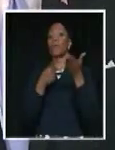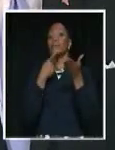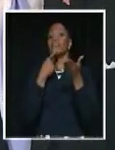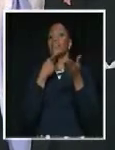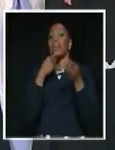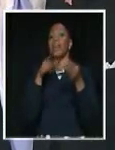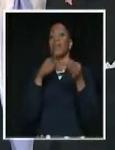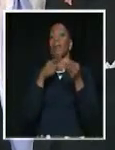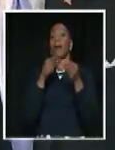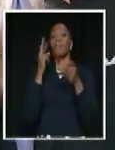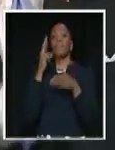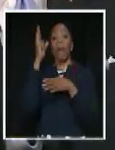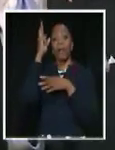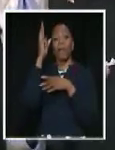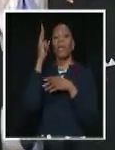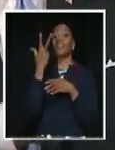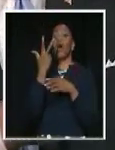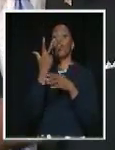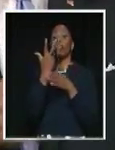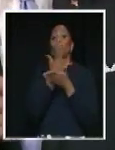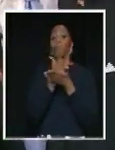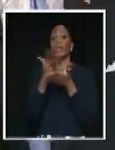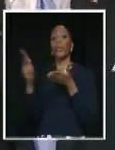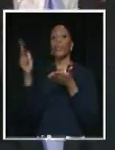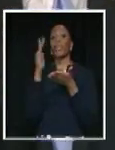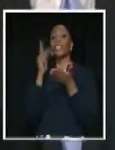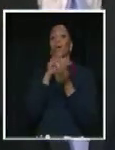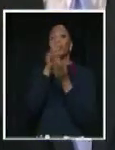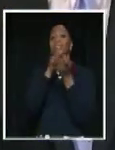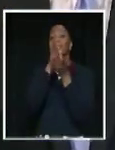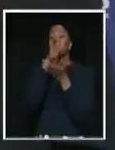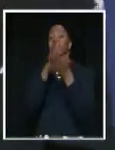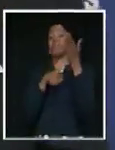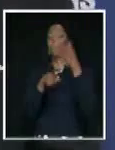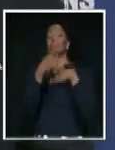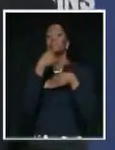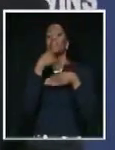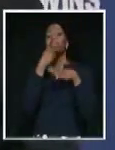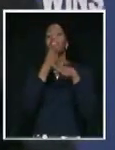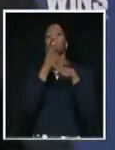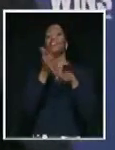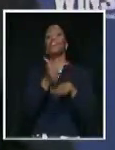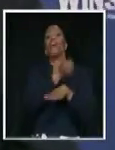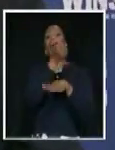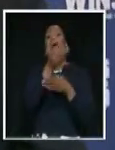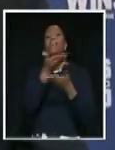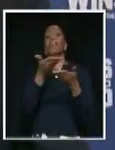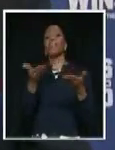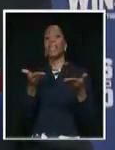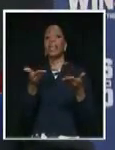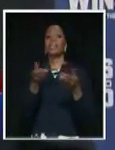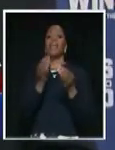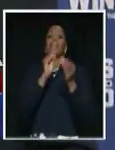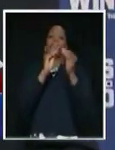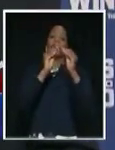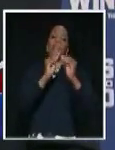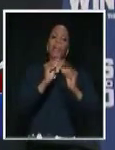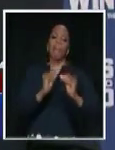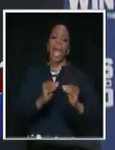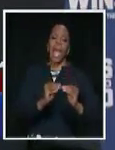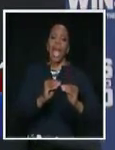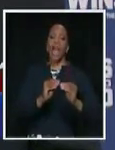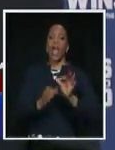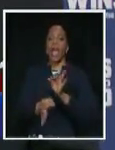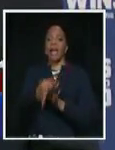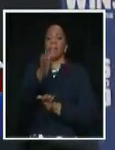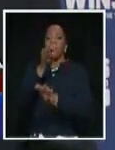the Rockaways 3 weeks ago was exactly what you said, Maurice. Let's use it for other things other than the repair and the replacement